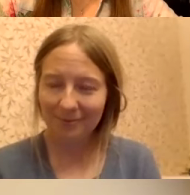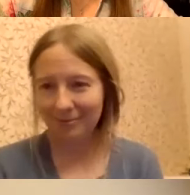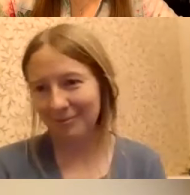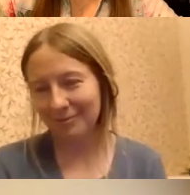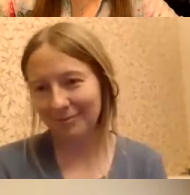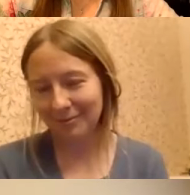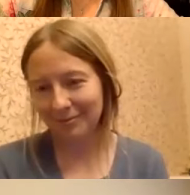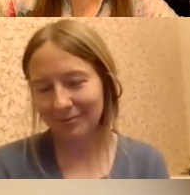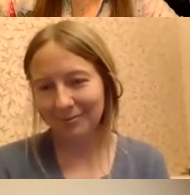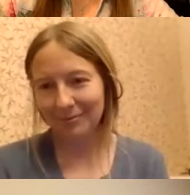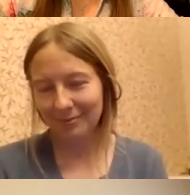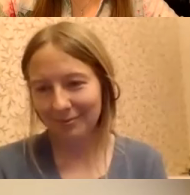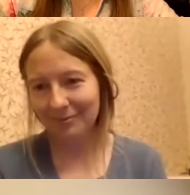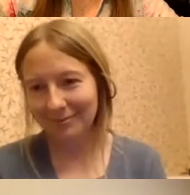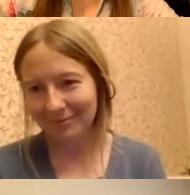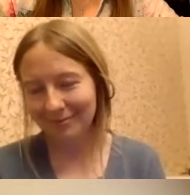molecule, gene.